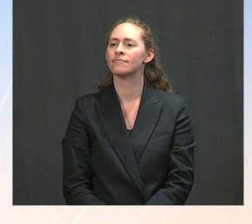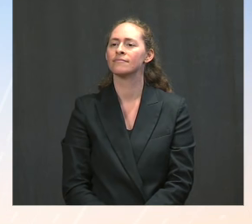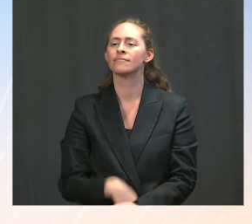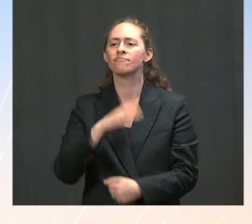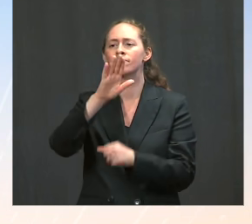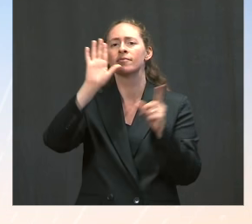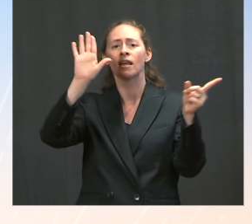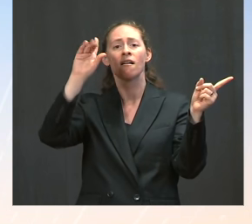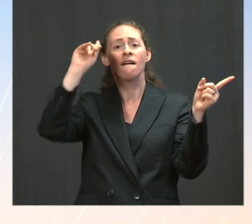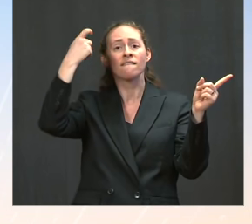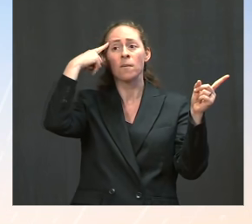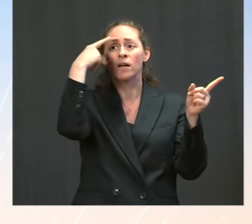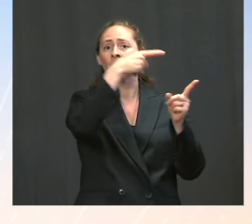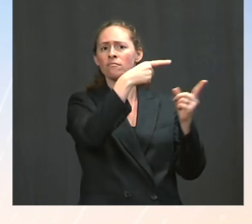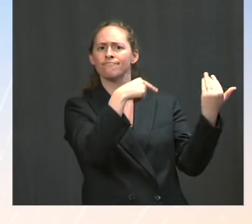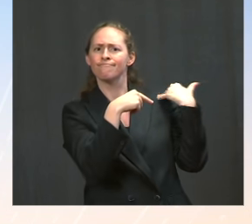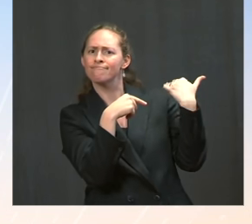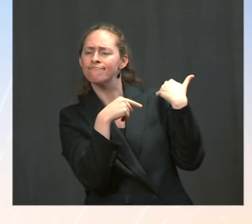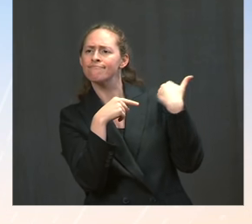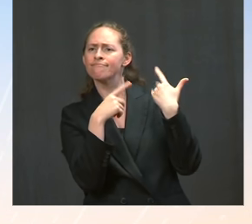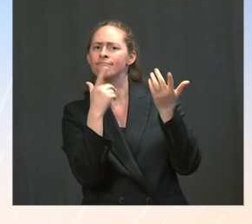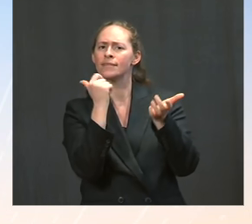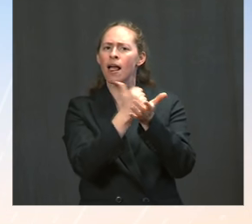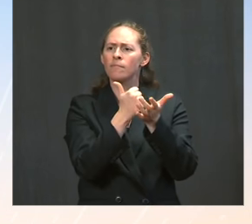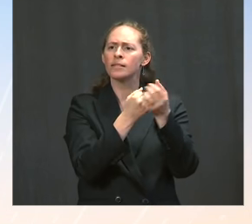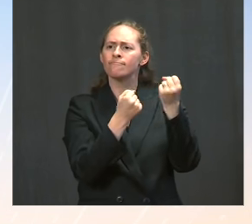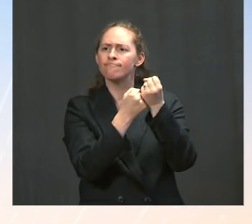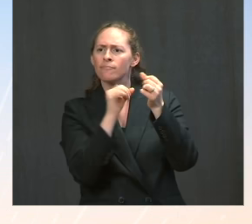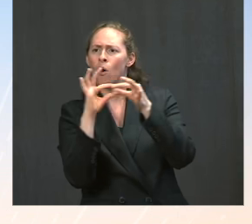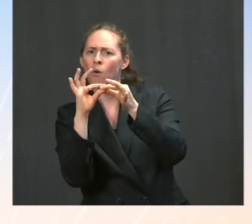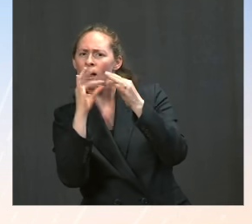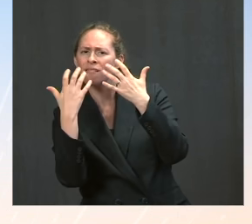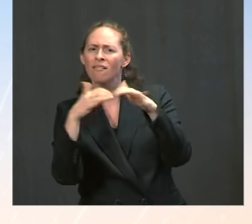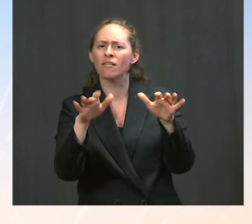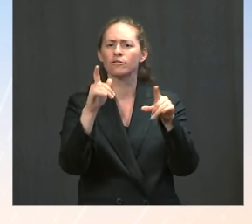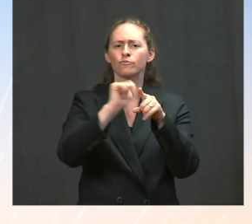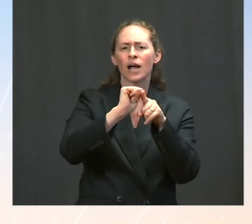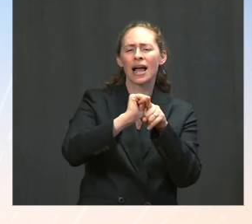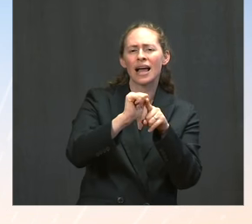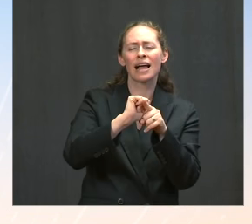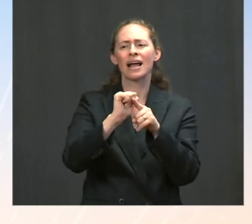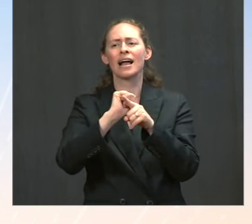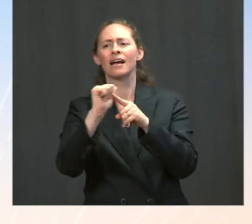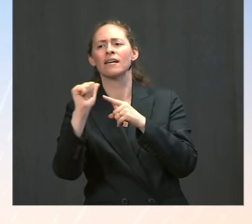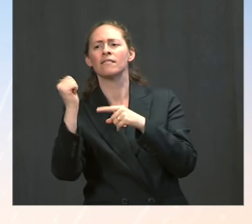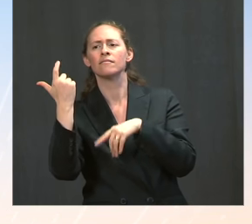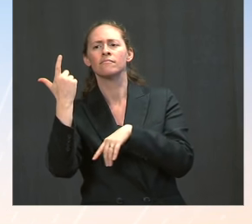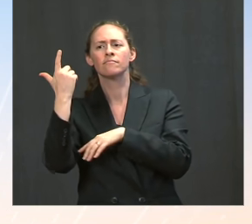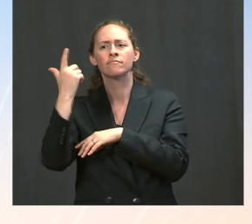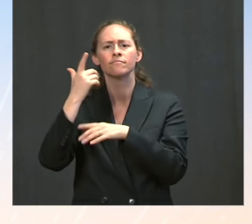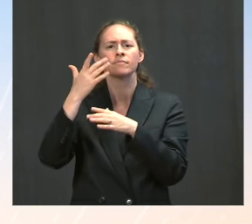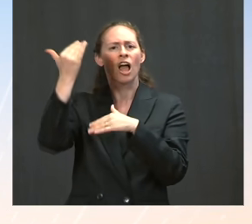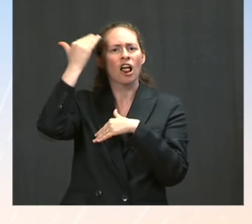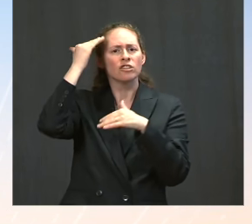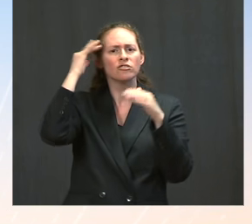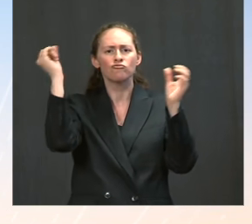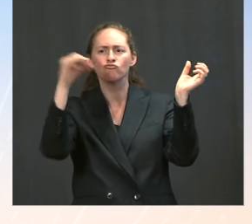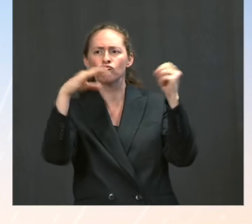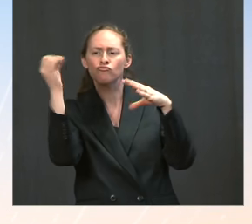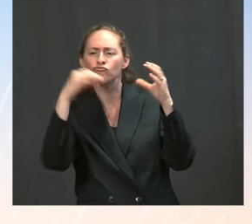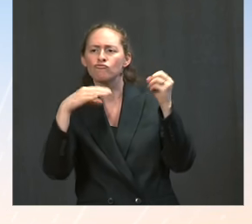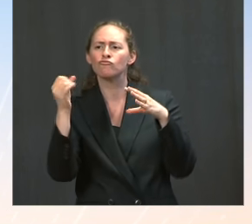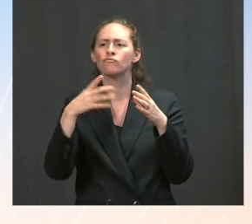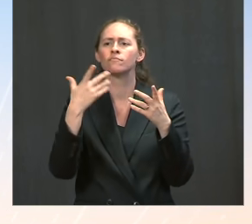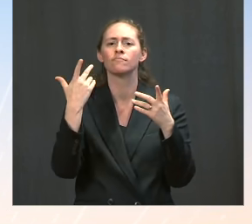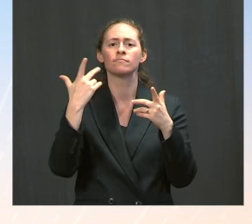support from us and the coalition for training and enabling their forces, its forces, logistics, intelligence sharing, and other areas of security cooperation. That's something